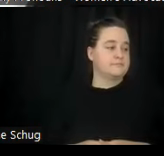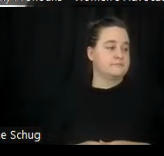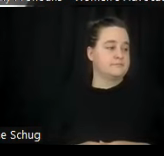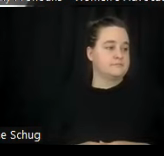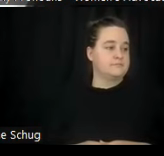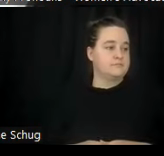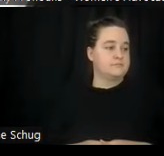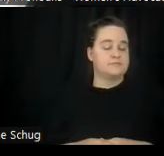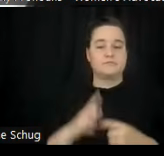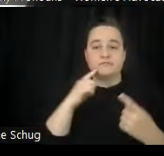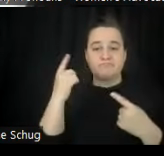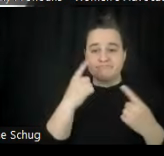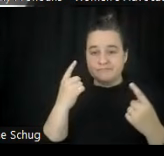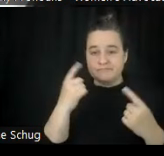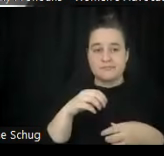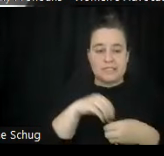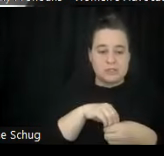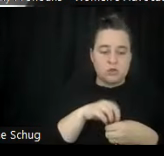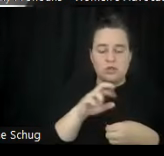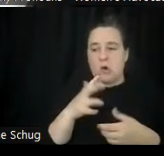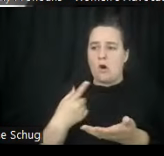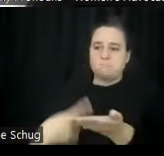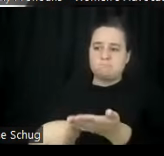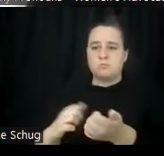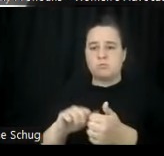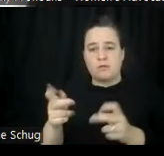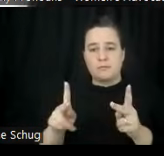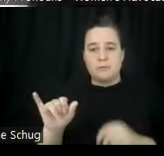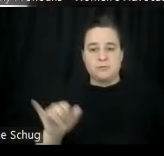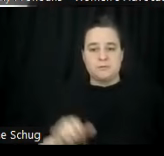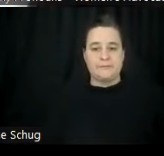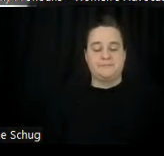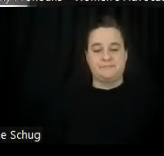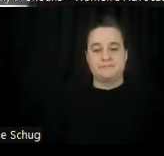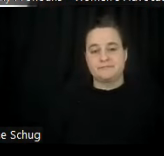to consider internally or with other people as well too.